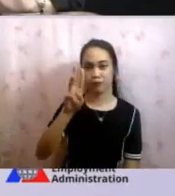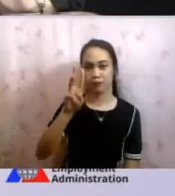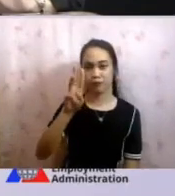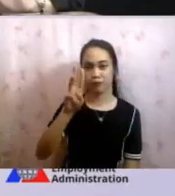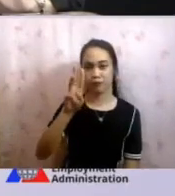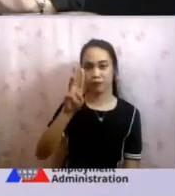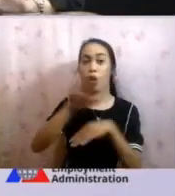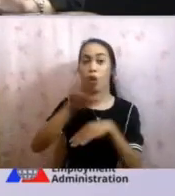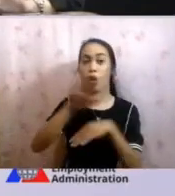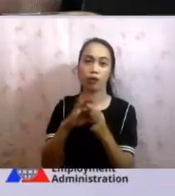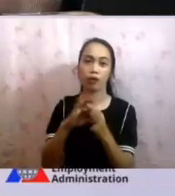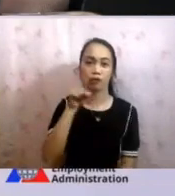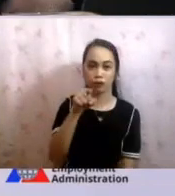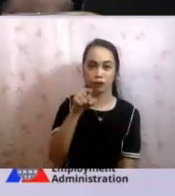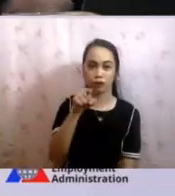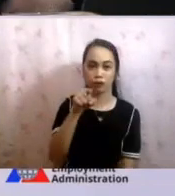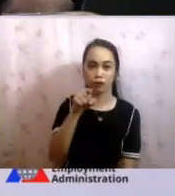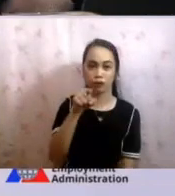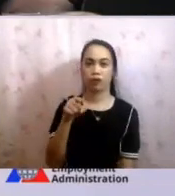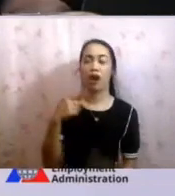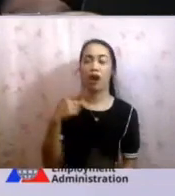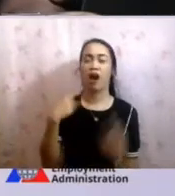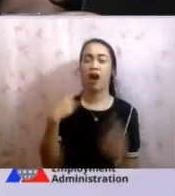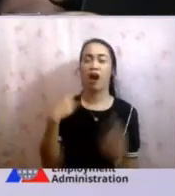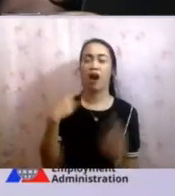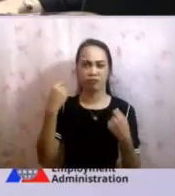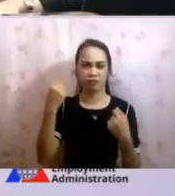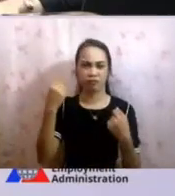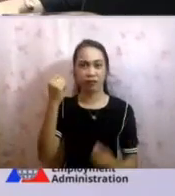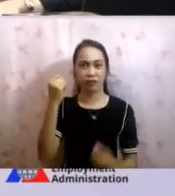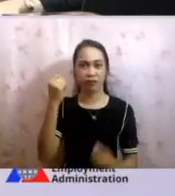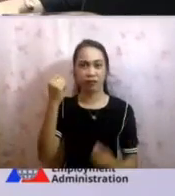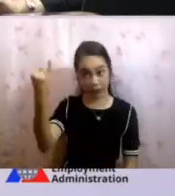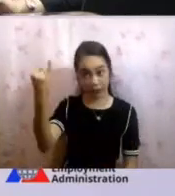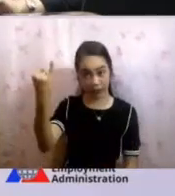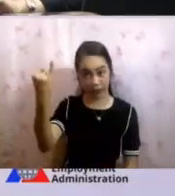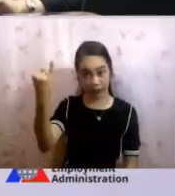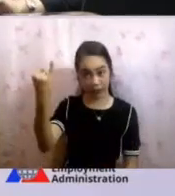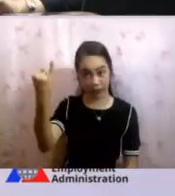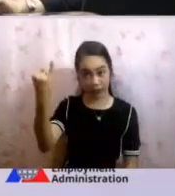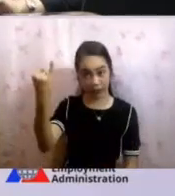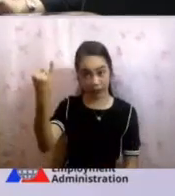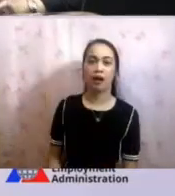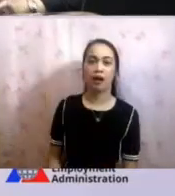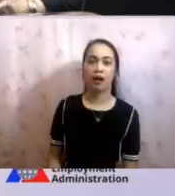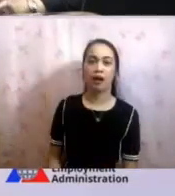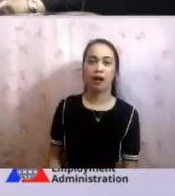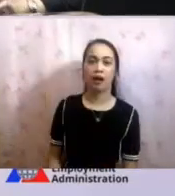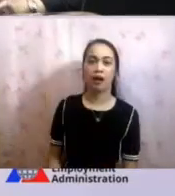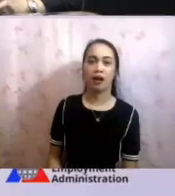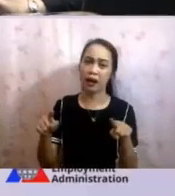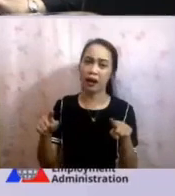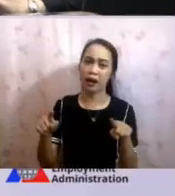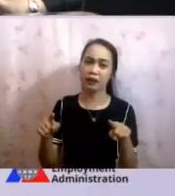most all of you, if not all, ang uban na pwede walay idea, pero